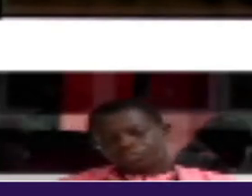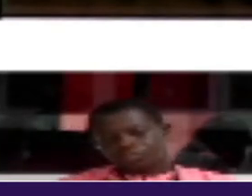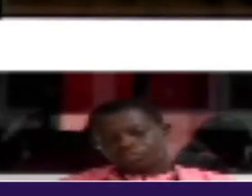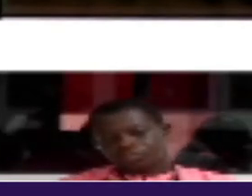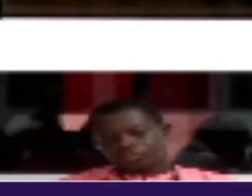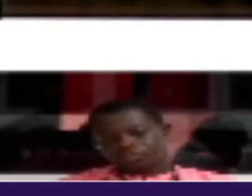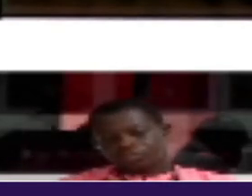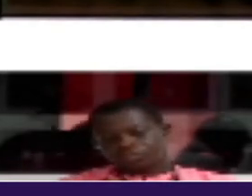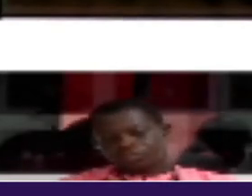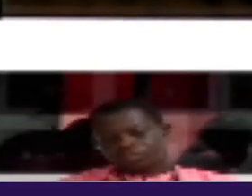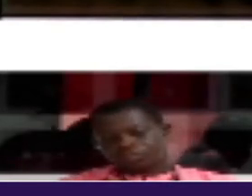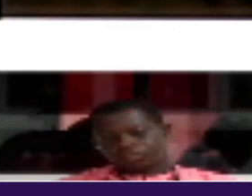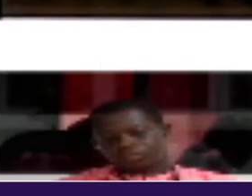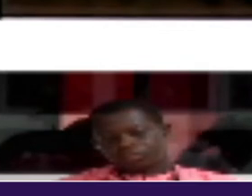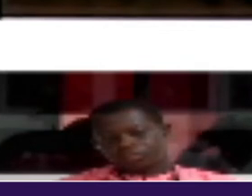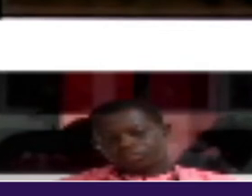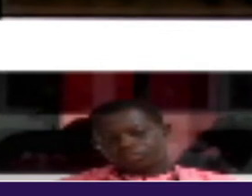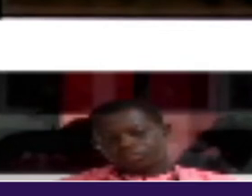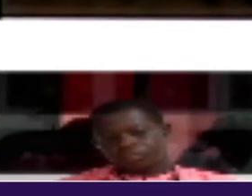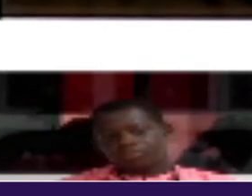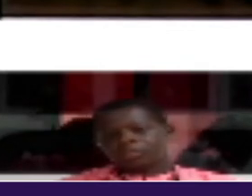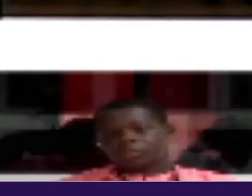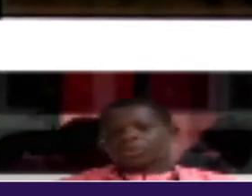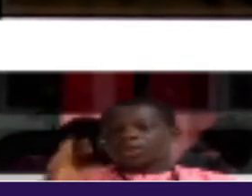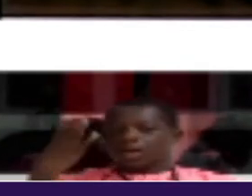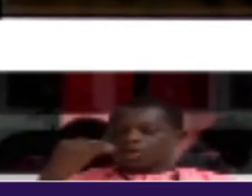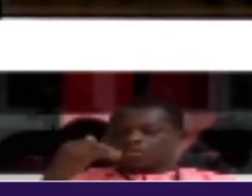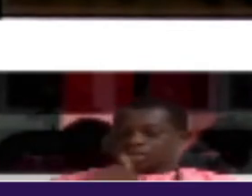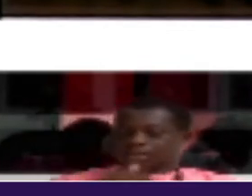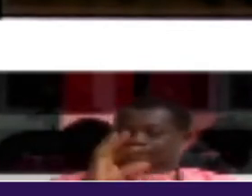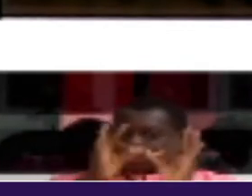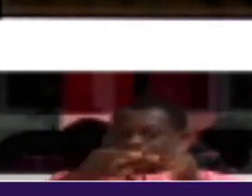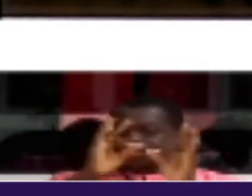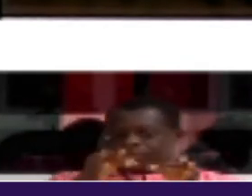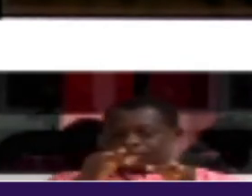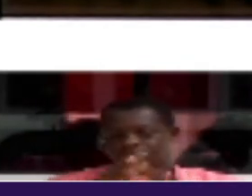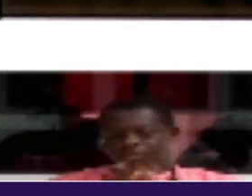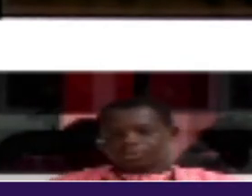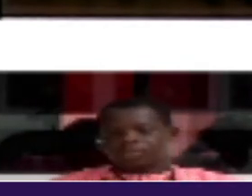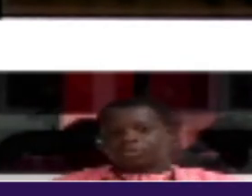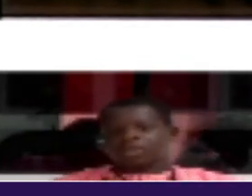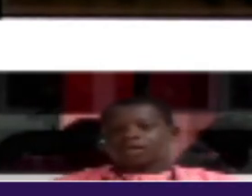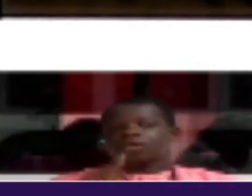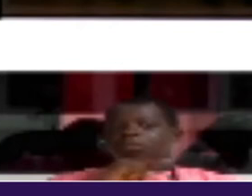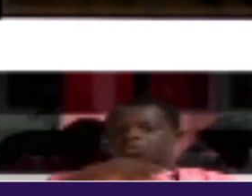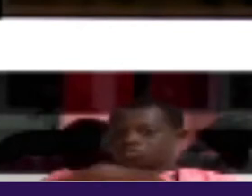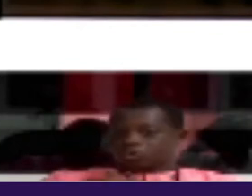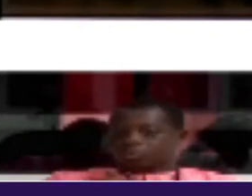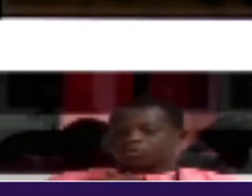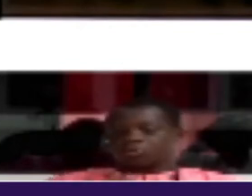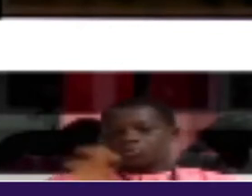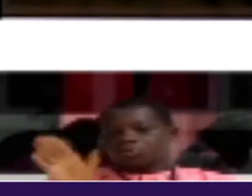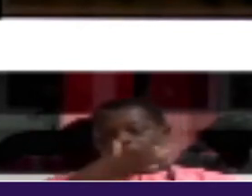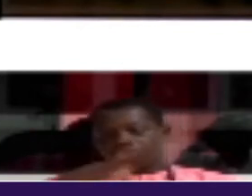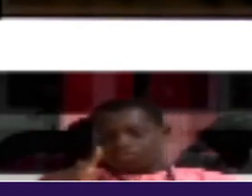That means that, how can I explain is that he want me to go and sort out